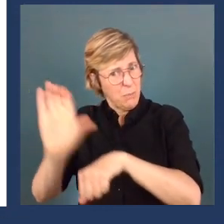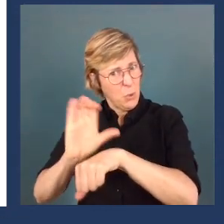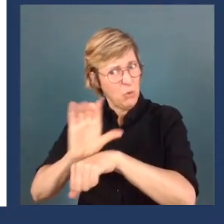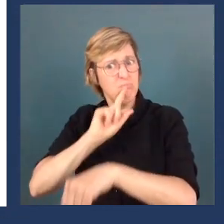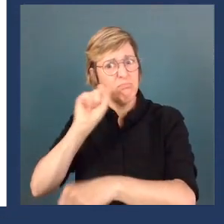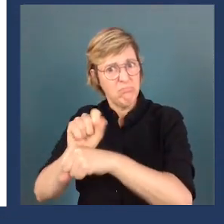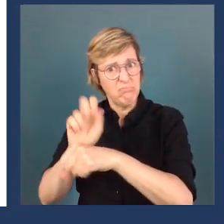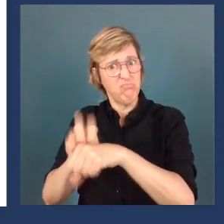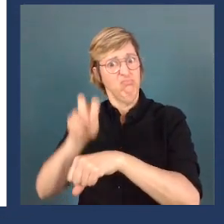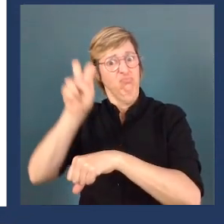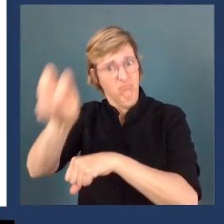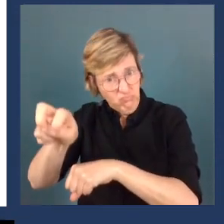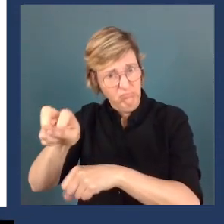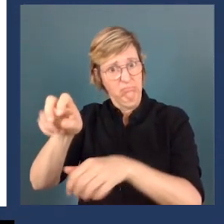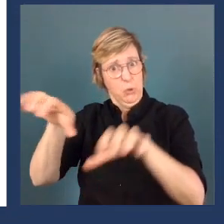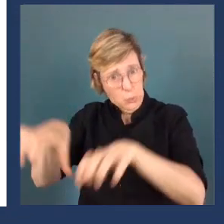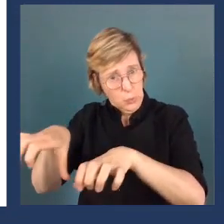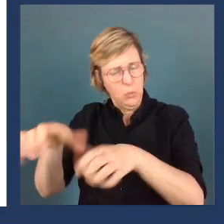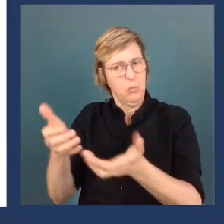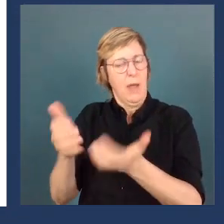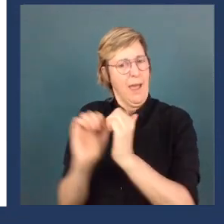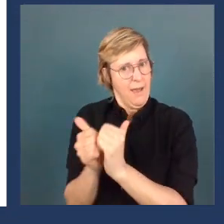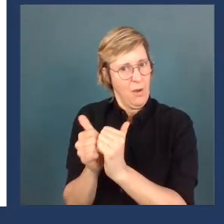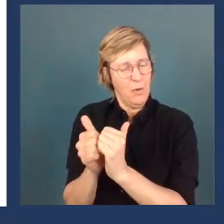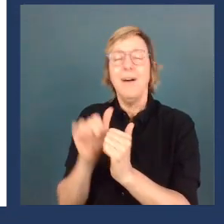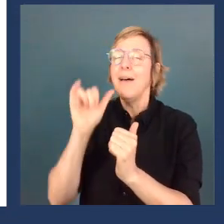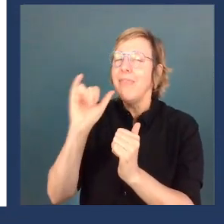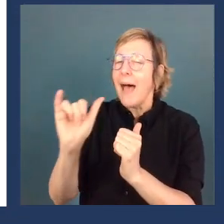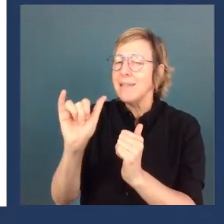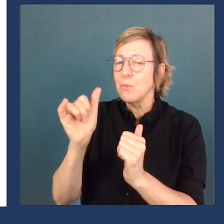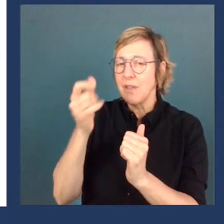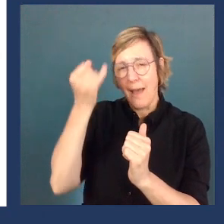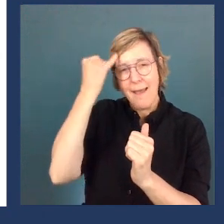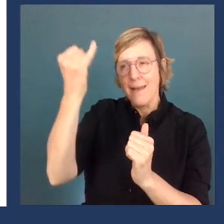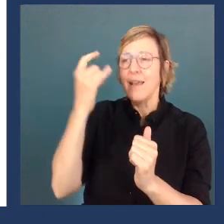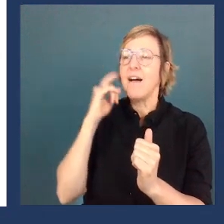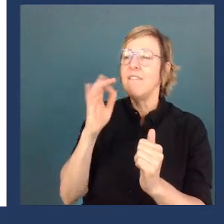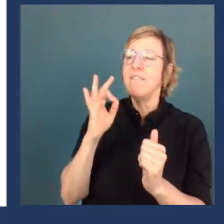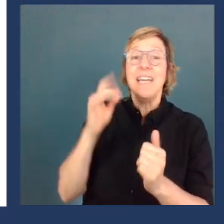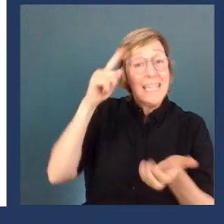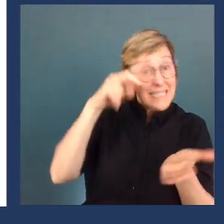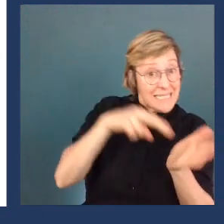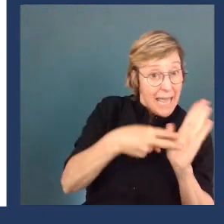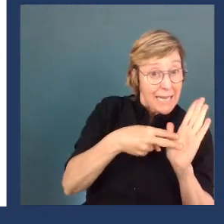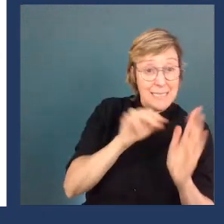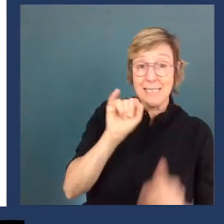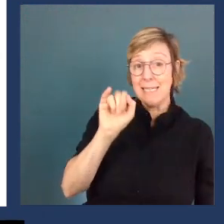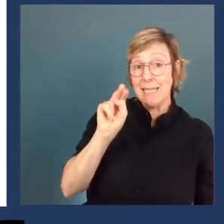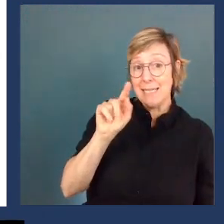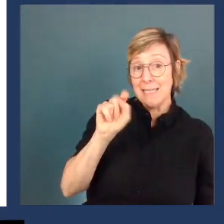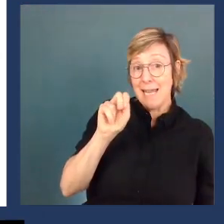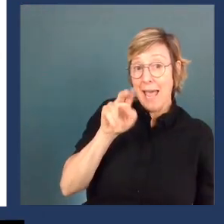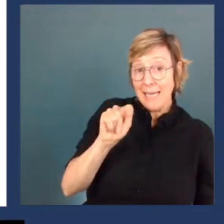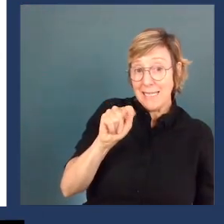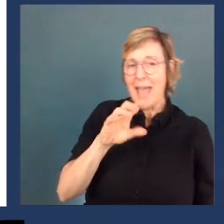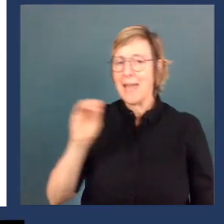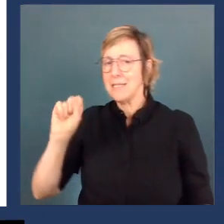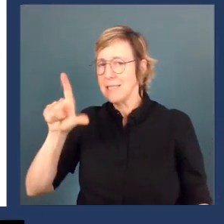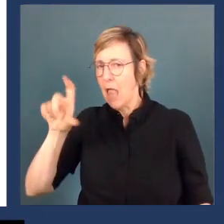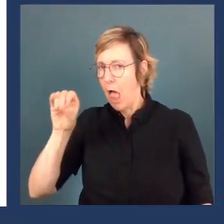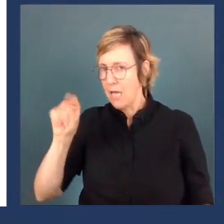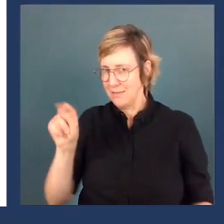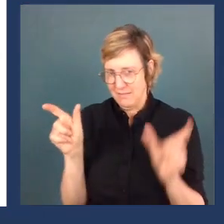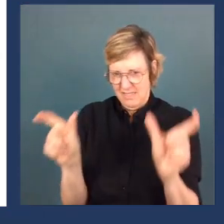action? And that is where the concept of intents and slots come in. So in classic language understanding, an intent is basically